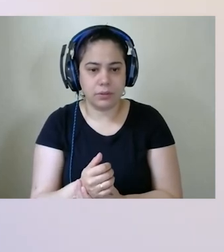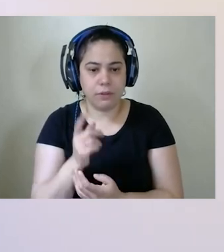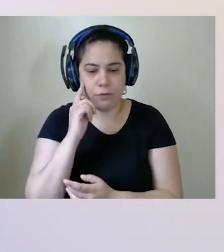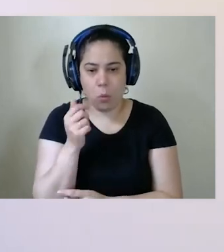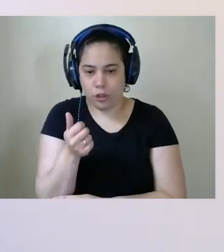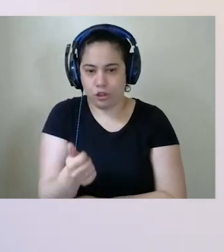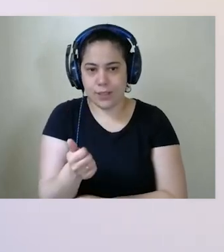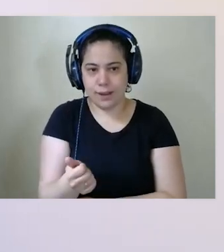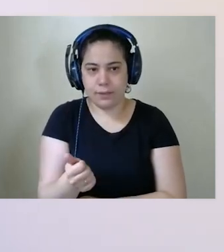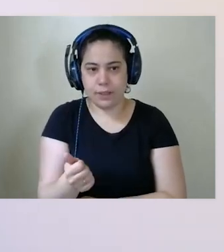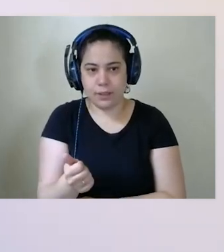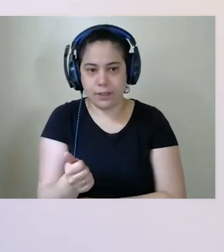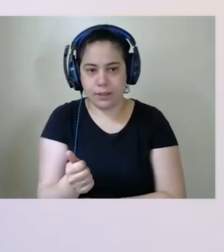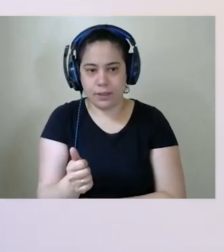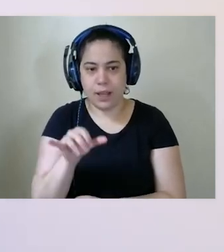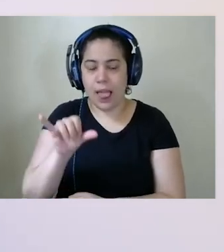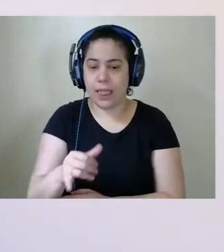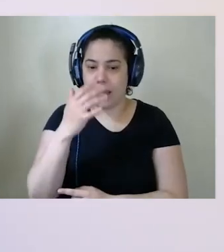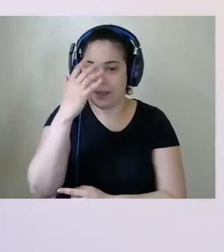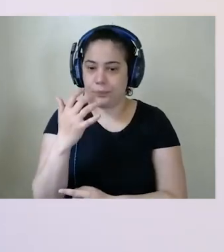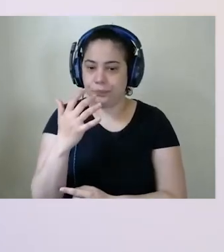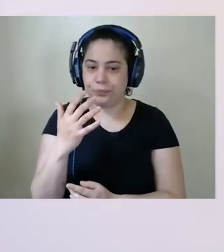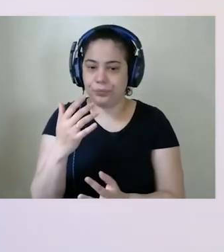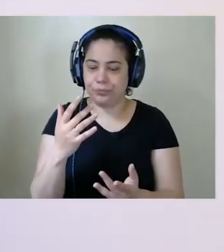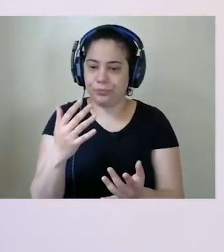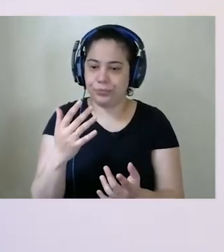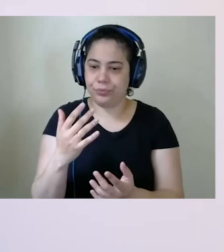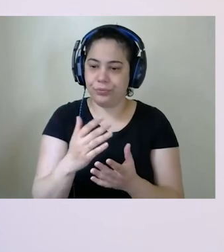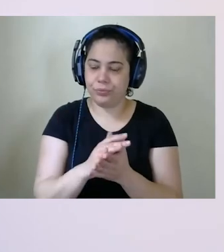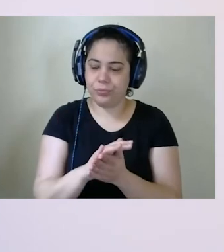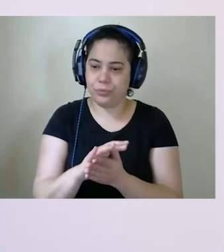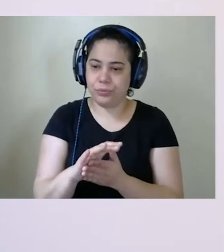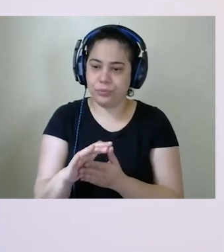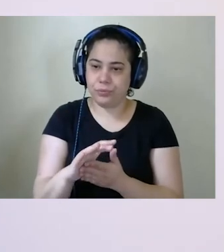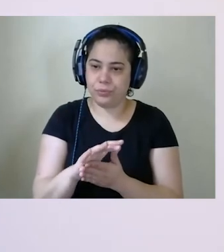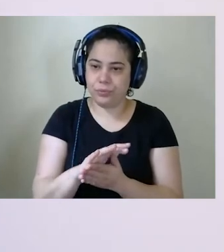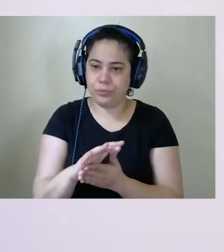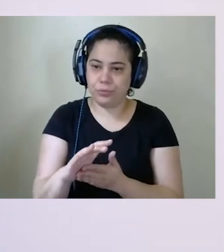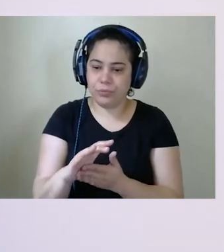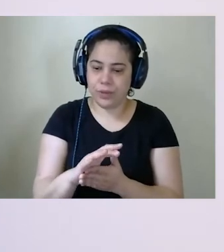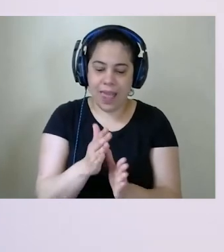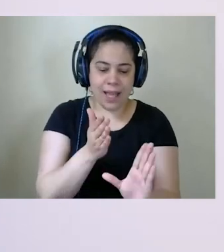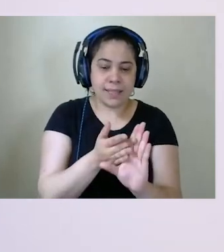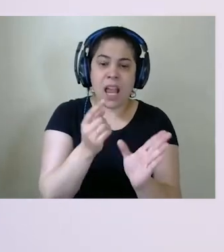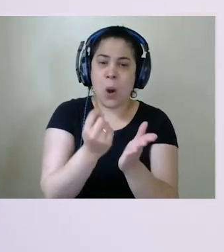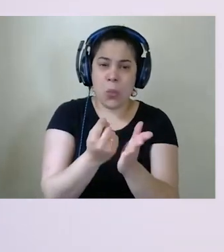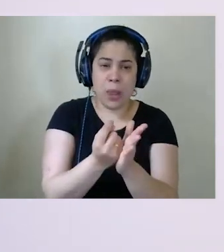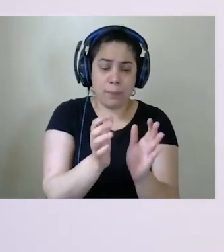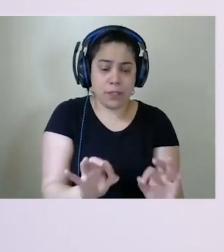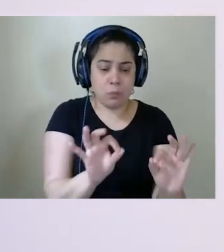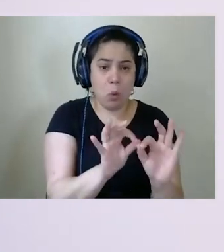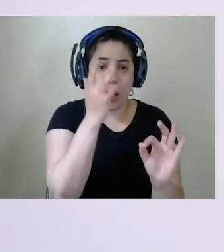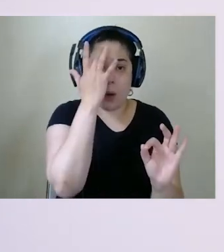to, and that's one of the very important aspects of psychotherapy, is the